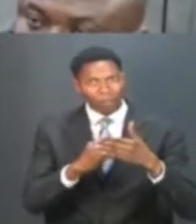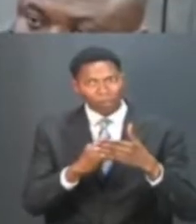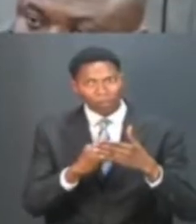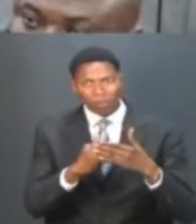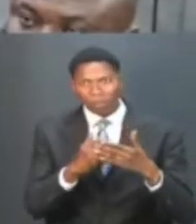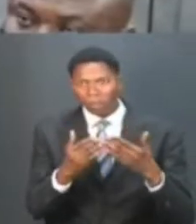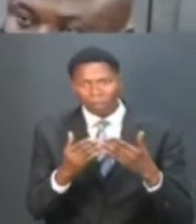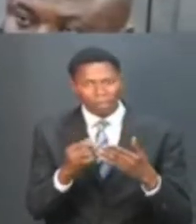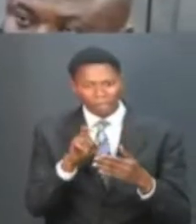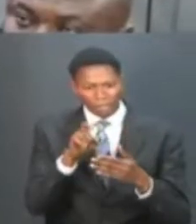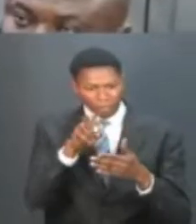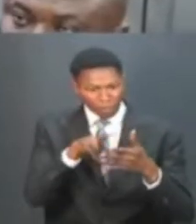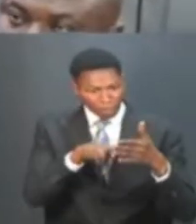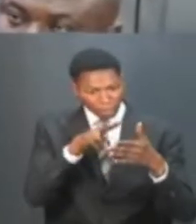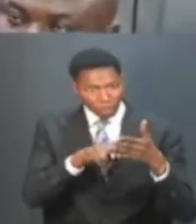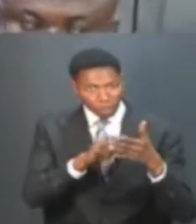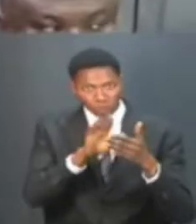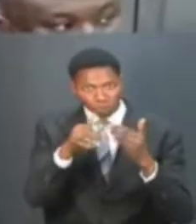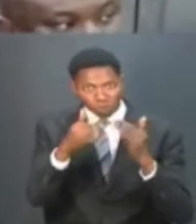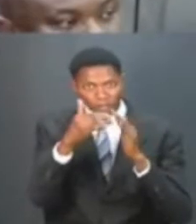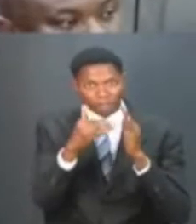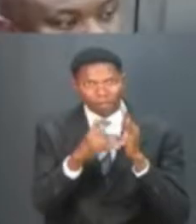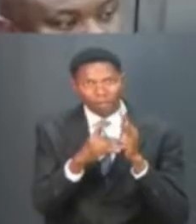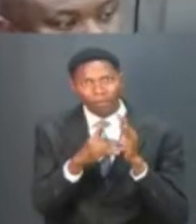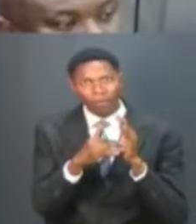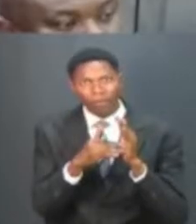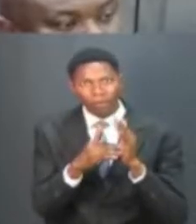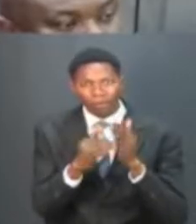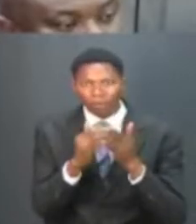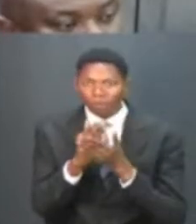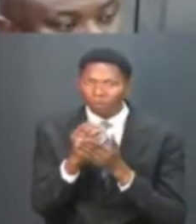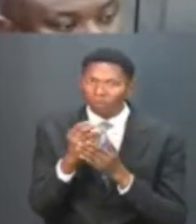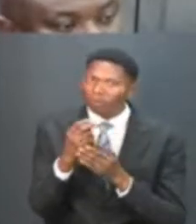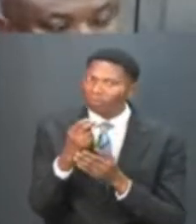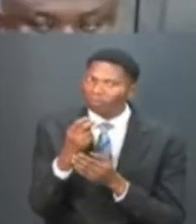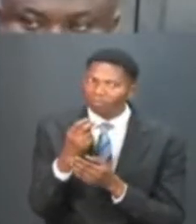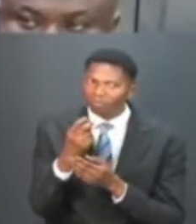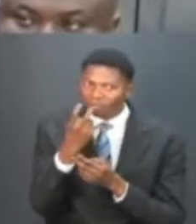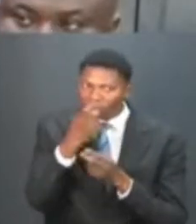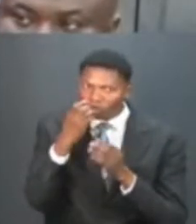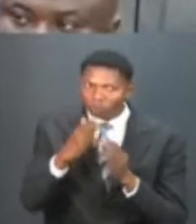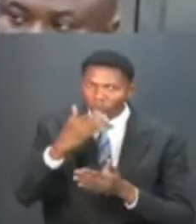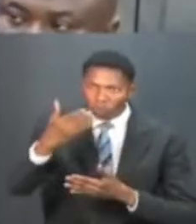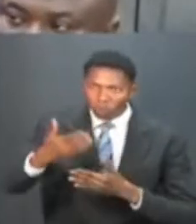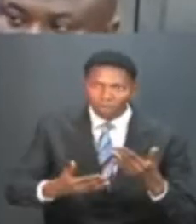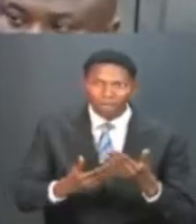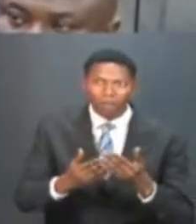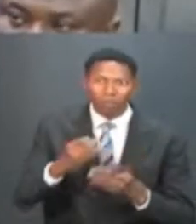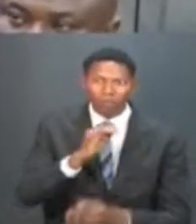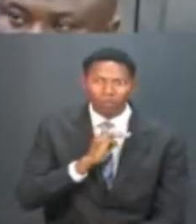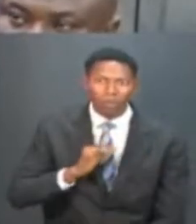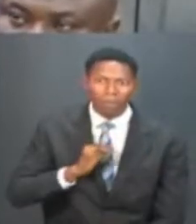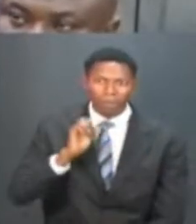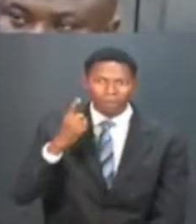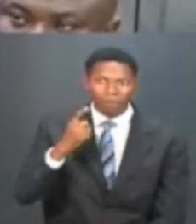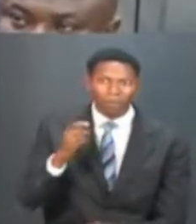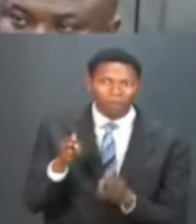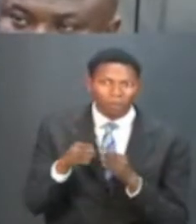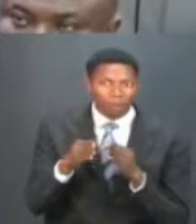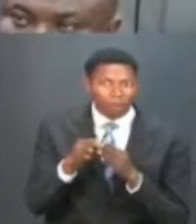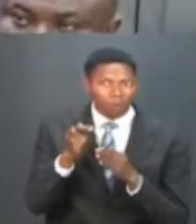even have to read the whole paragraph. The Right Honorable Speaker welcomed honorable members to the first meeting of the